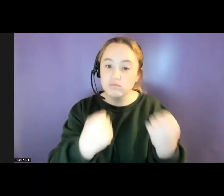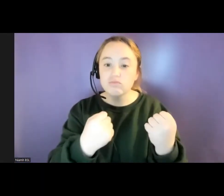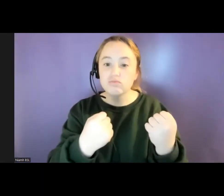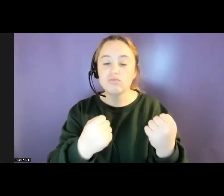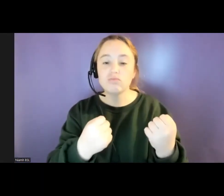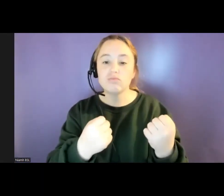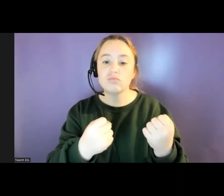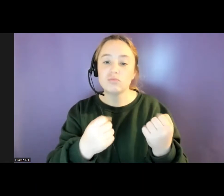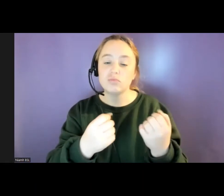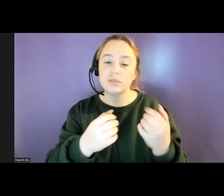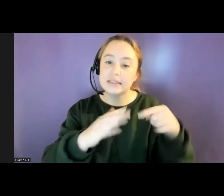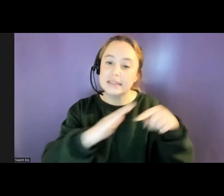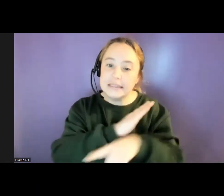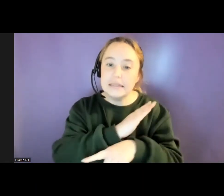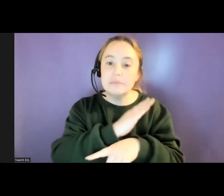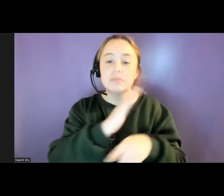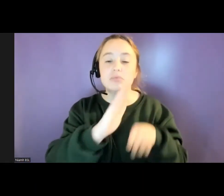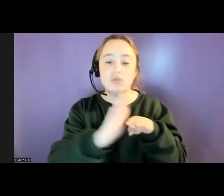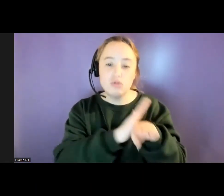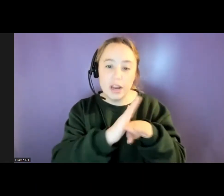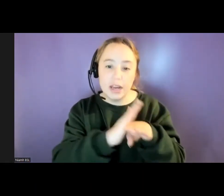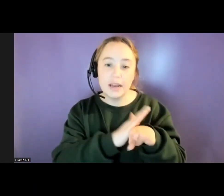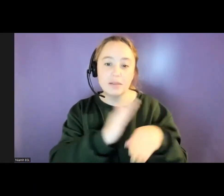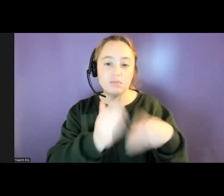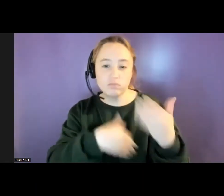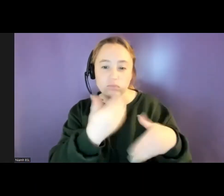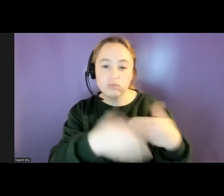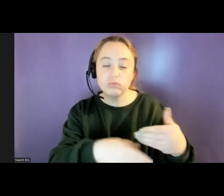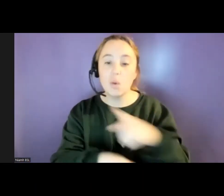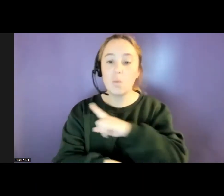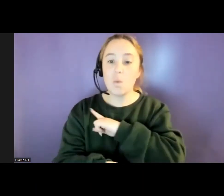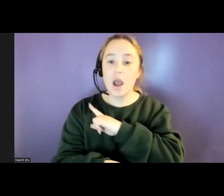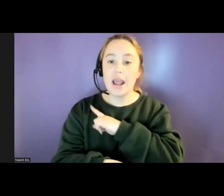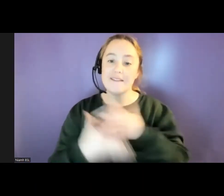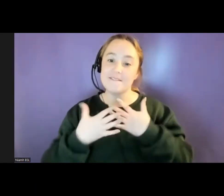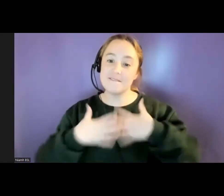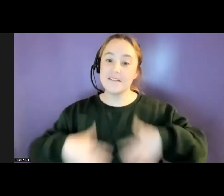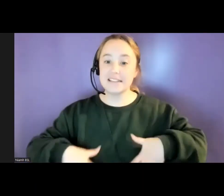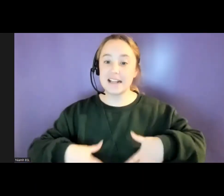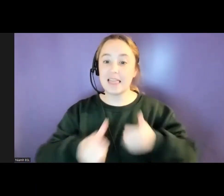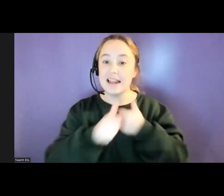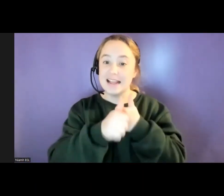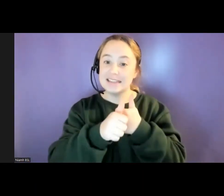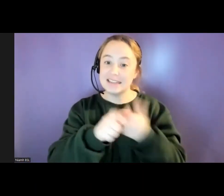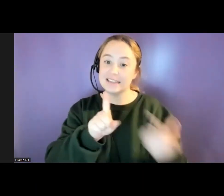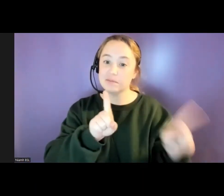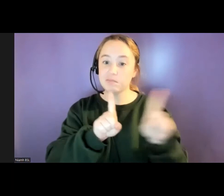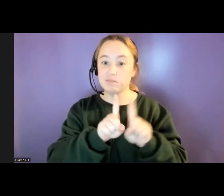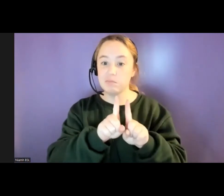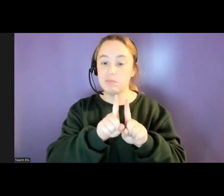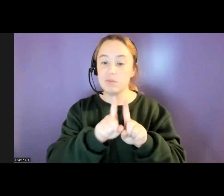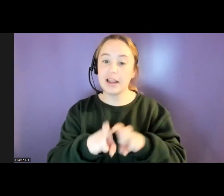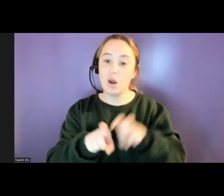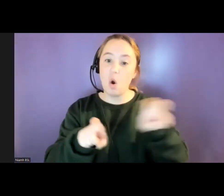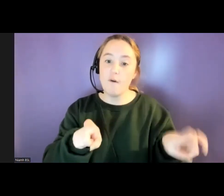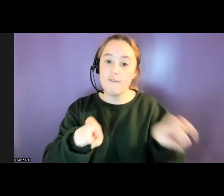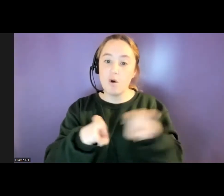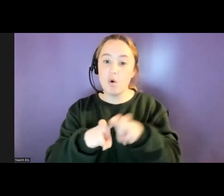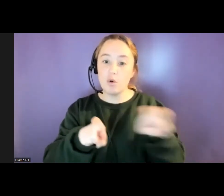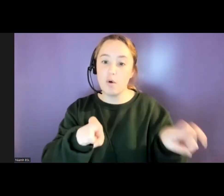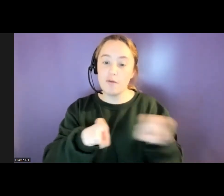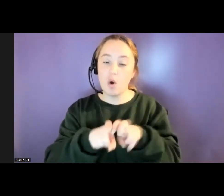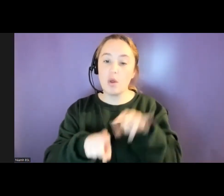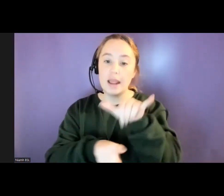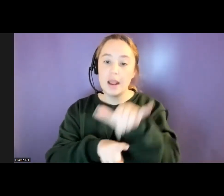training regime that they go through because they are physically assisting our passengers on and off of aircraft,